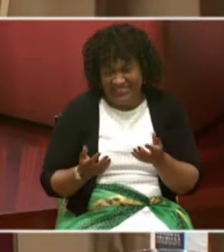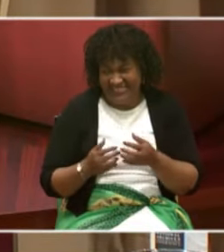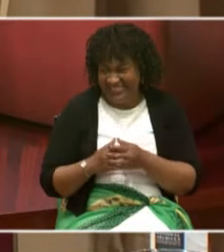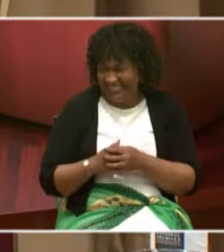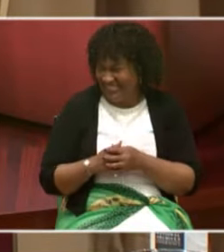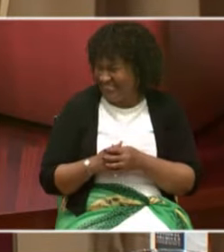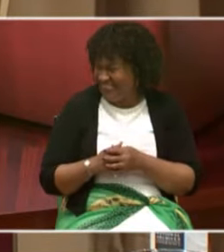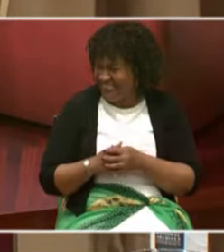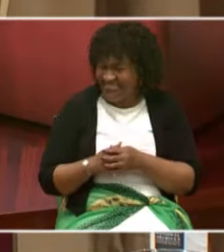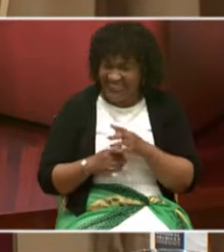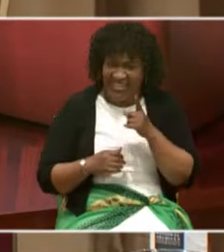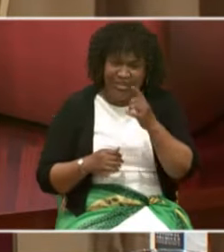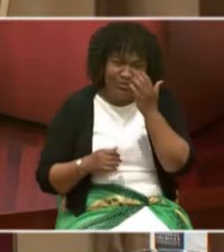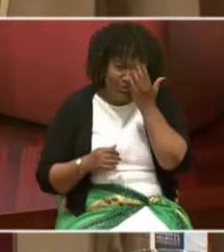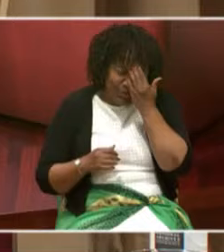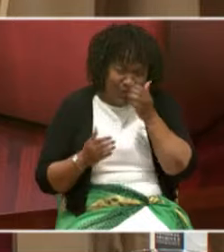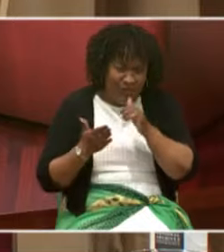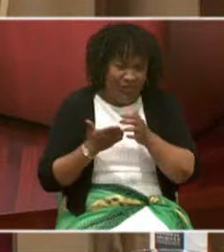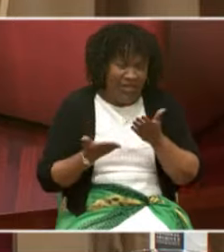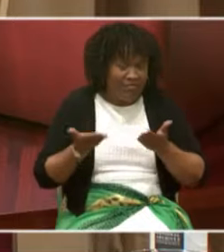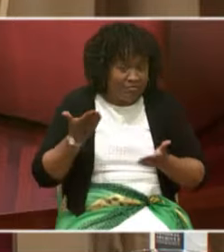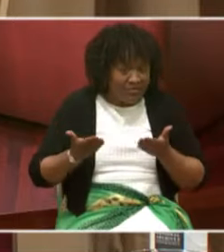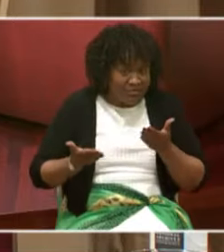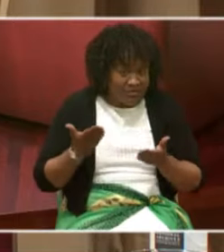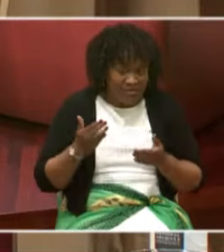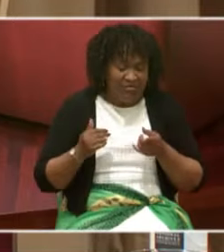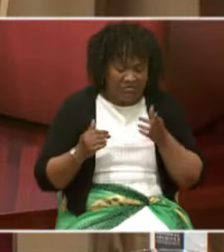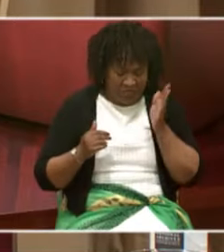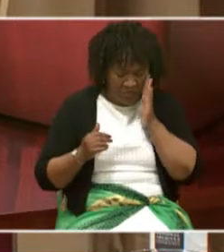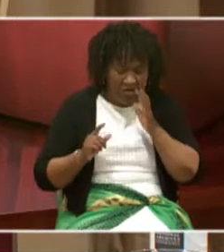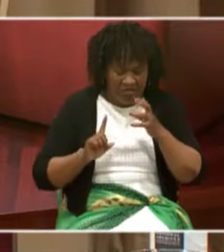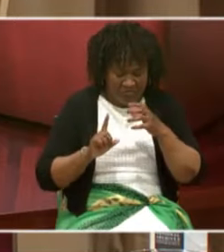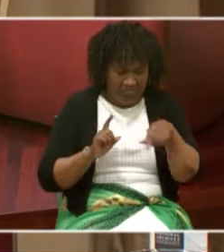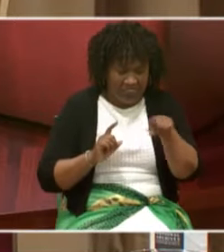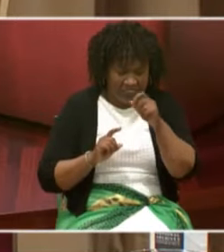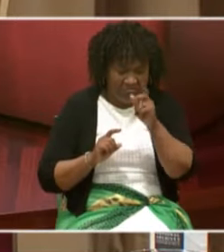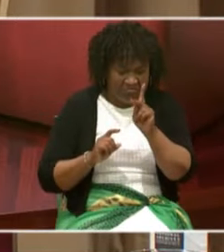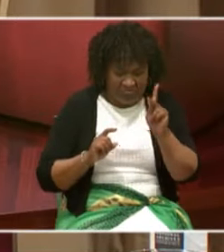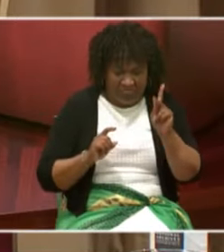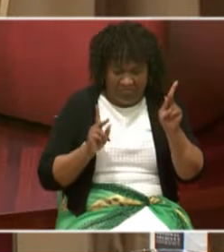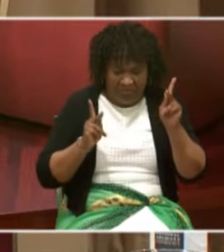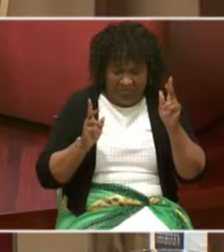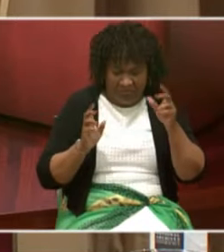Howard University, and he was from New York.